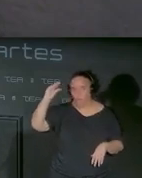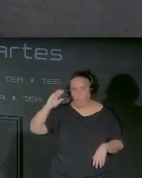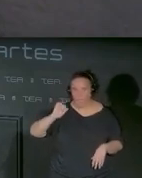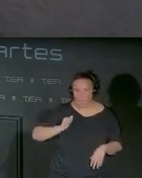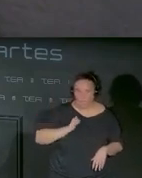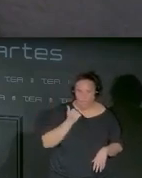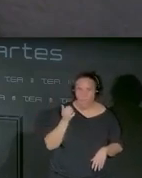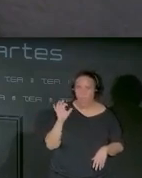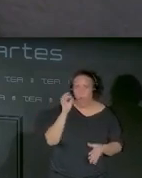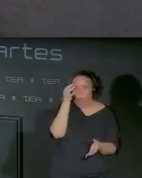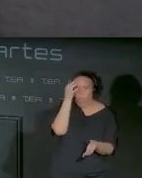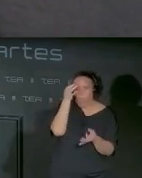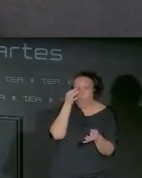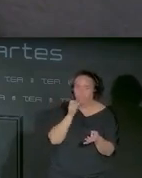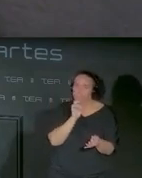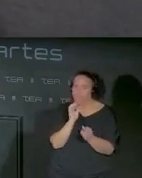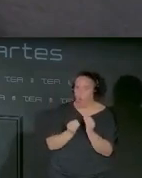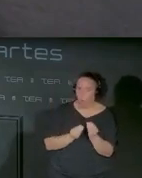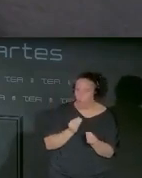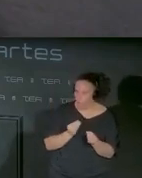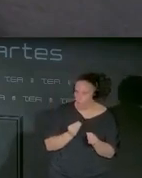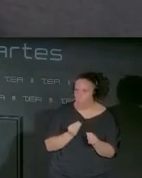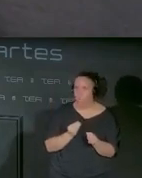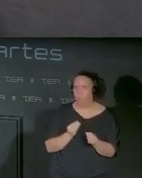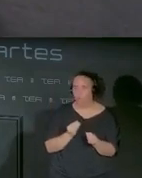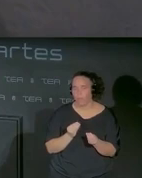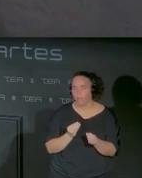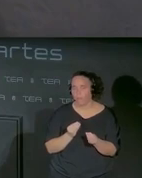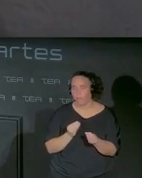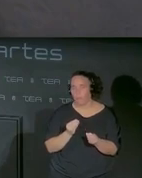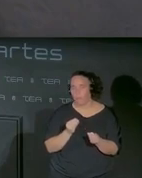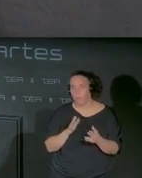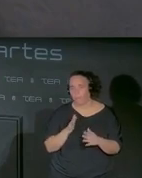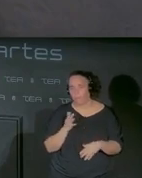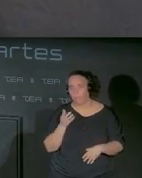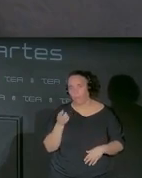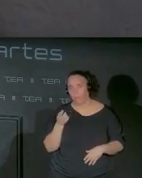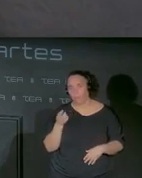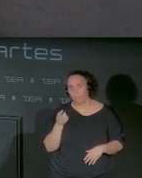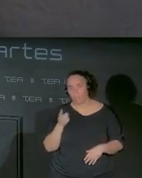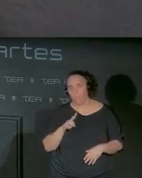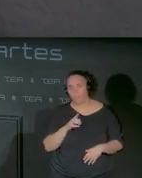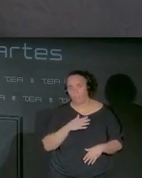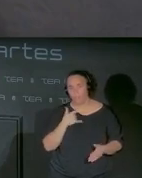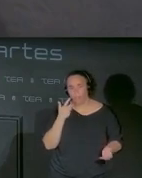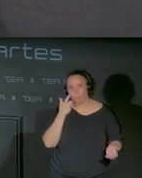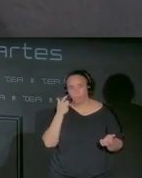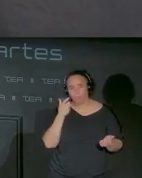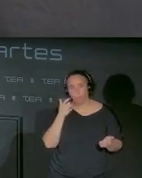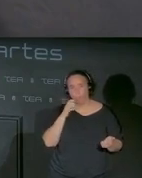like to emphasize also is to work together within Europe with games.